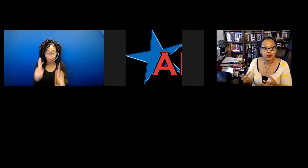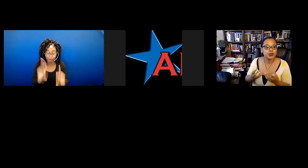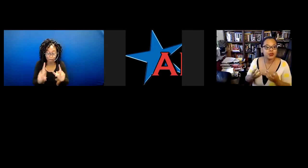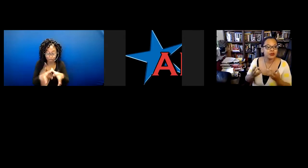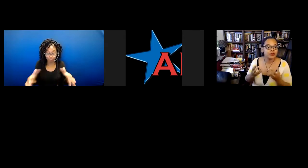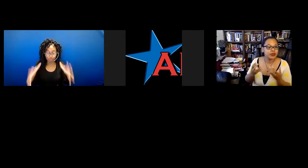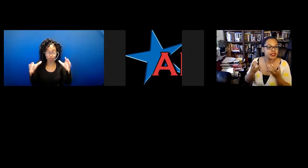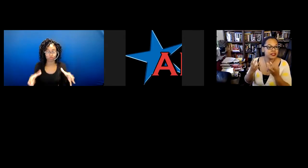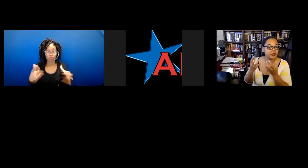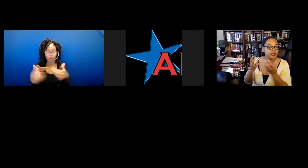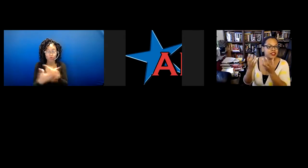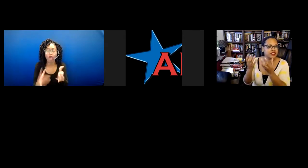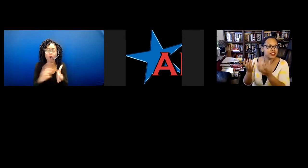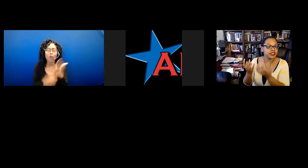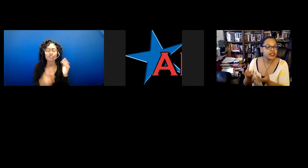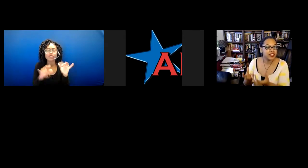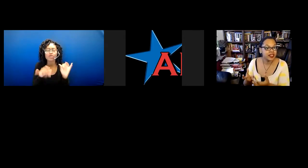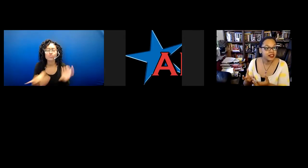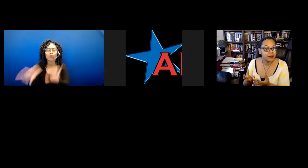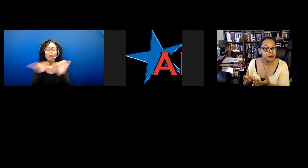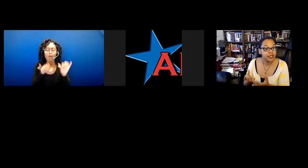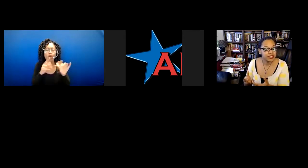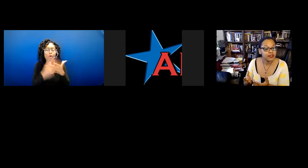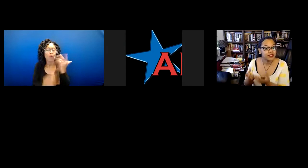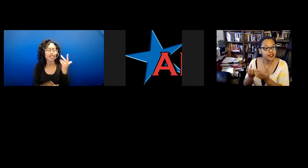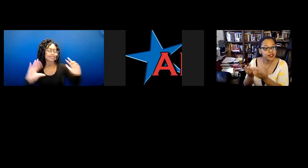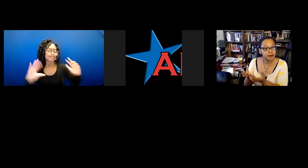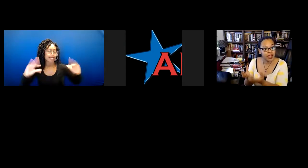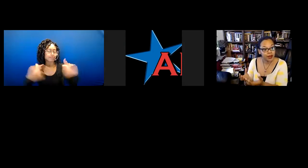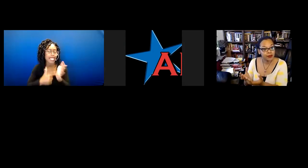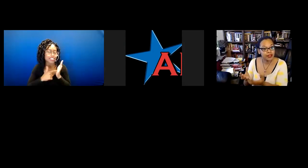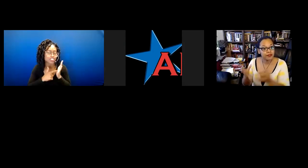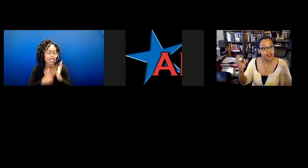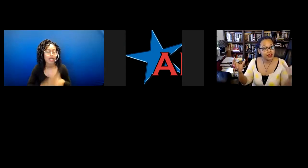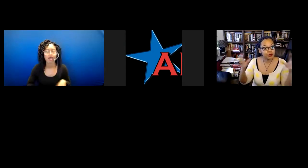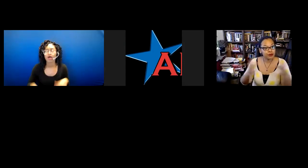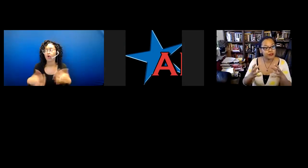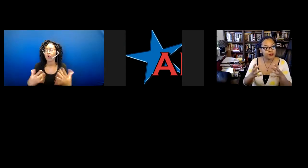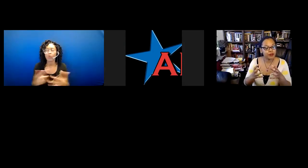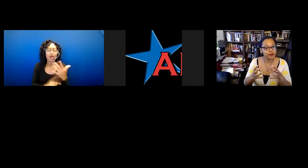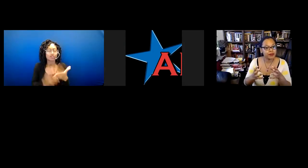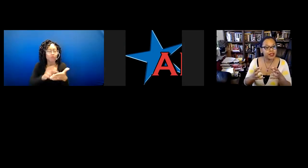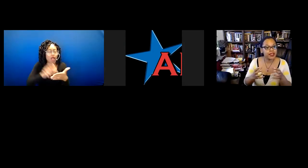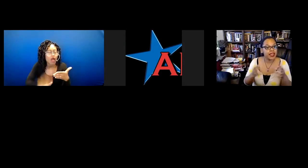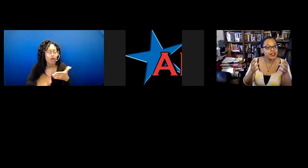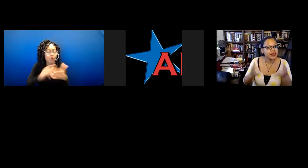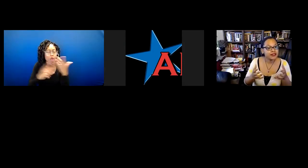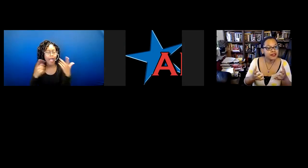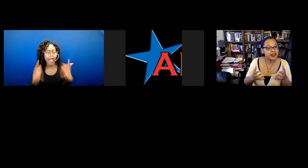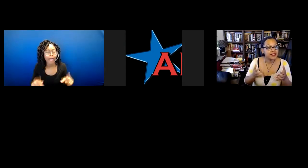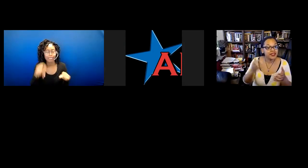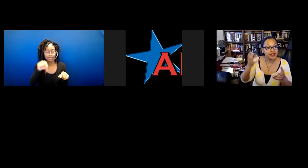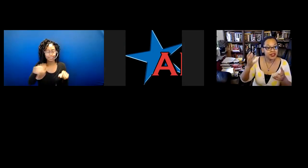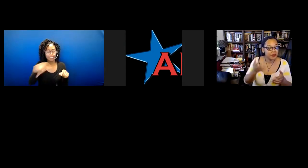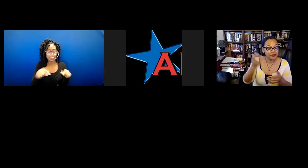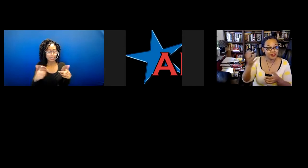or norms or expectations and beliefs that come out of that grouping of people? And then